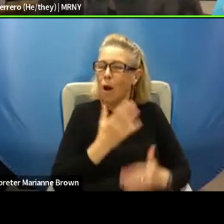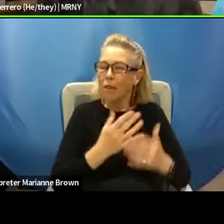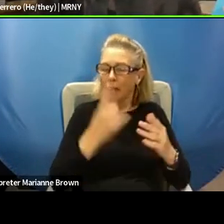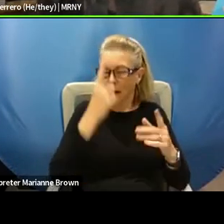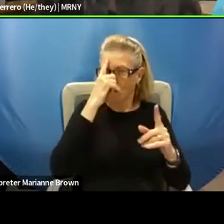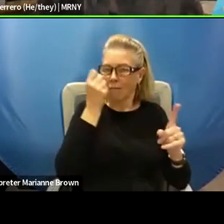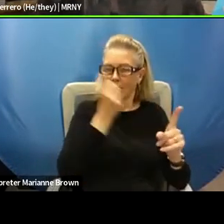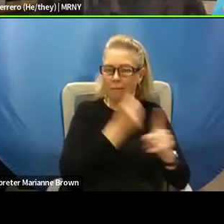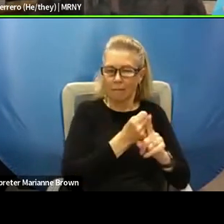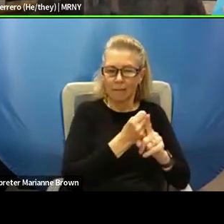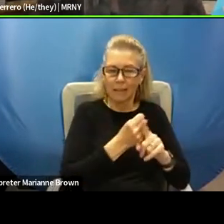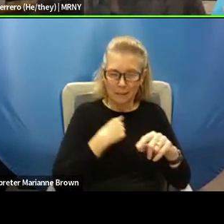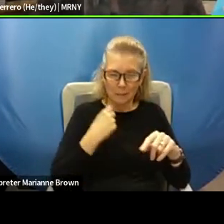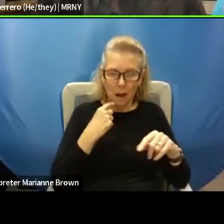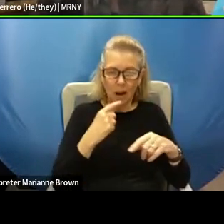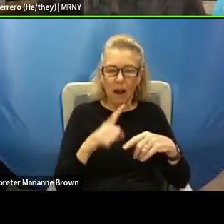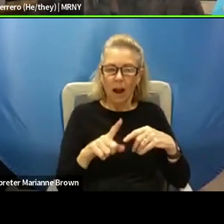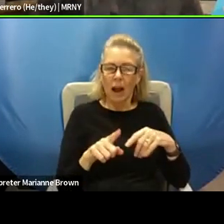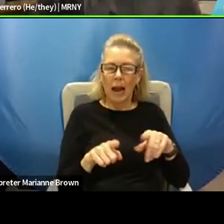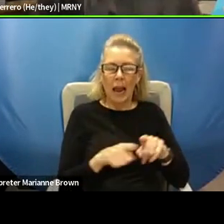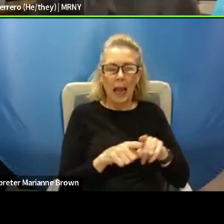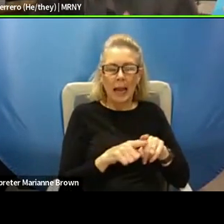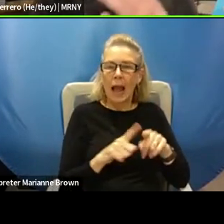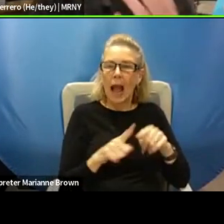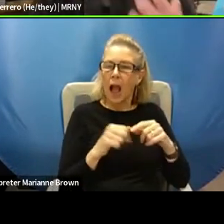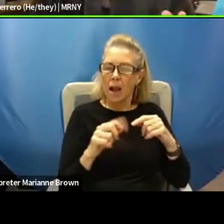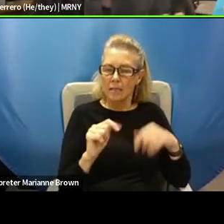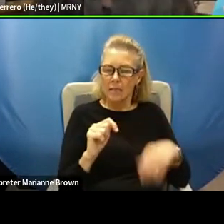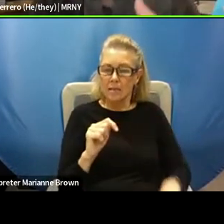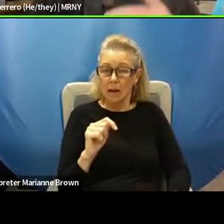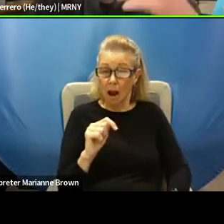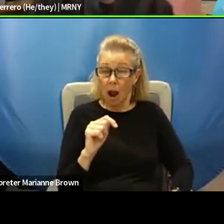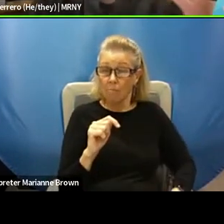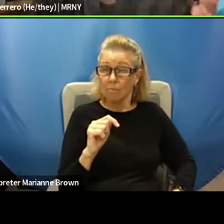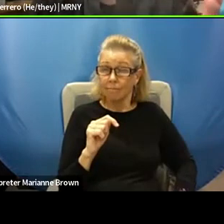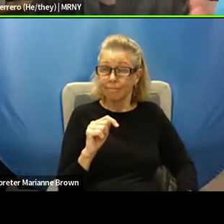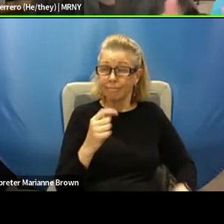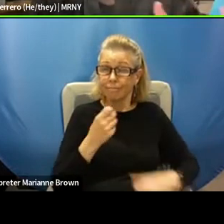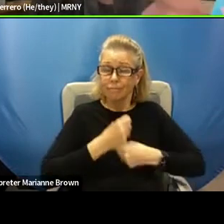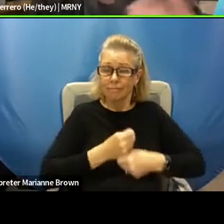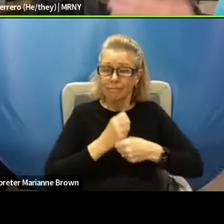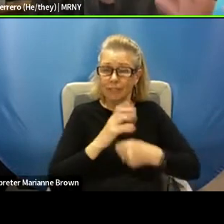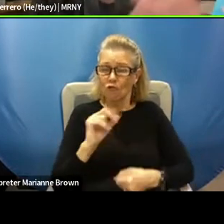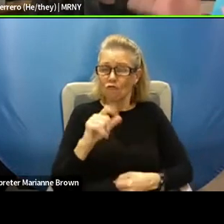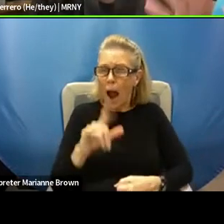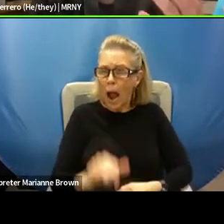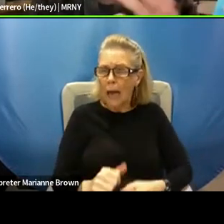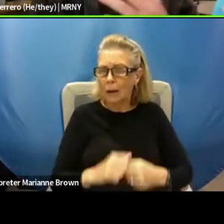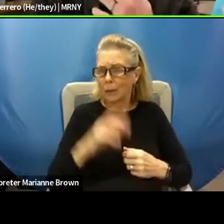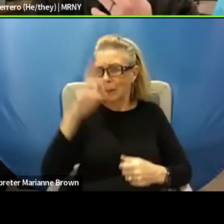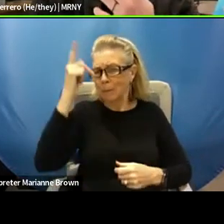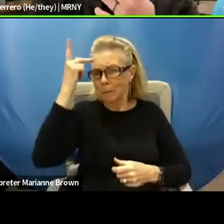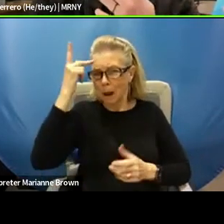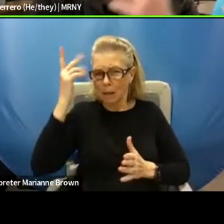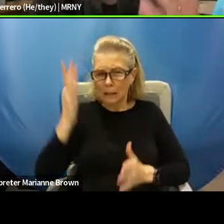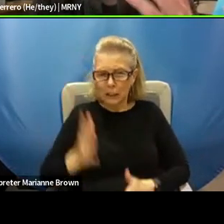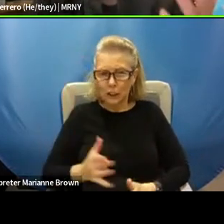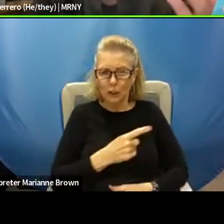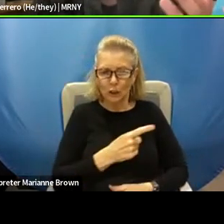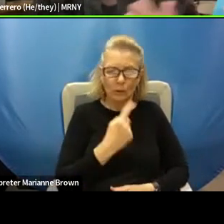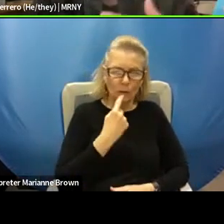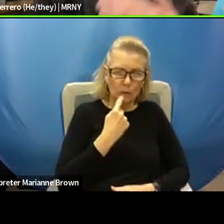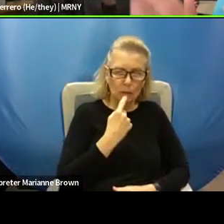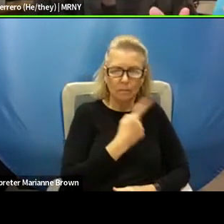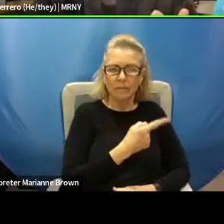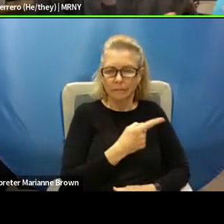acceptance from who, right? Like if it's like politicians, like getting acceptance from politicians to try